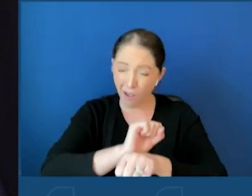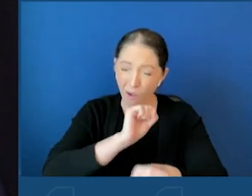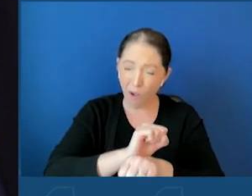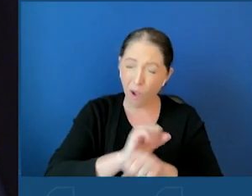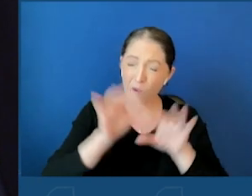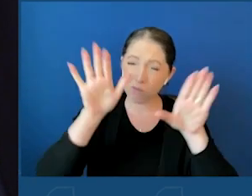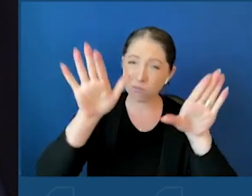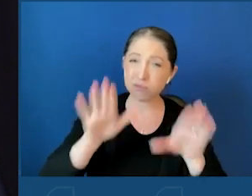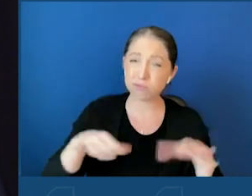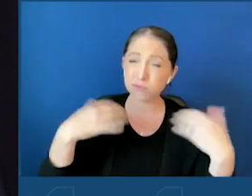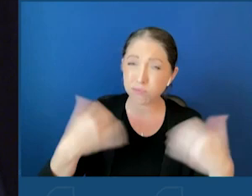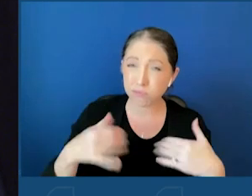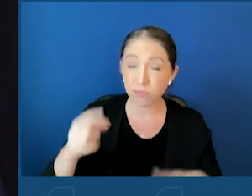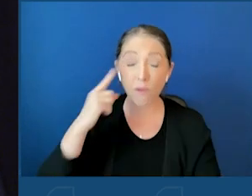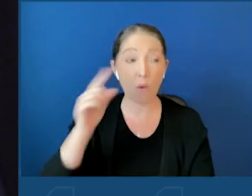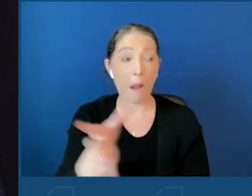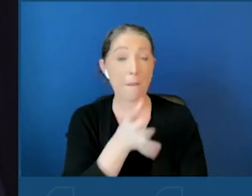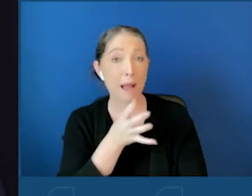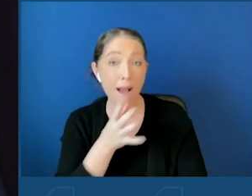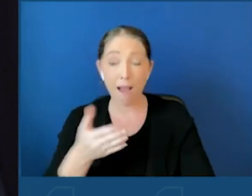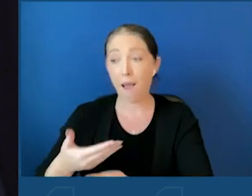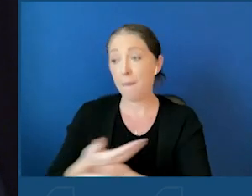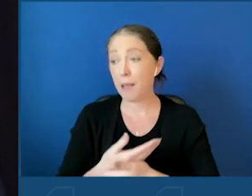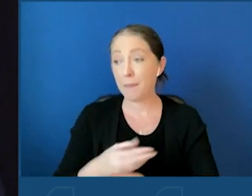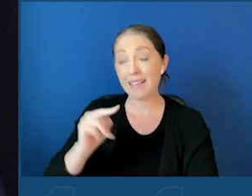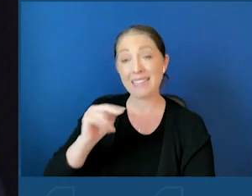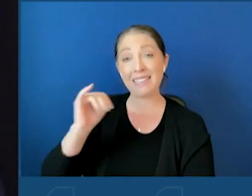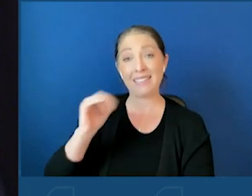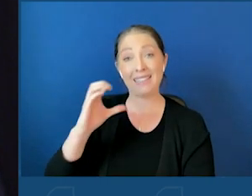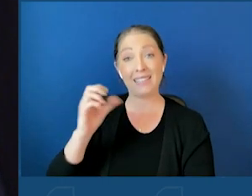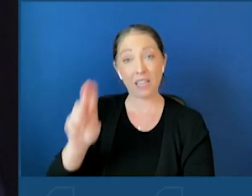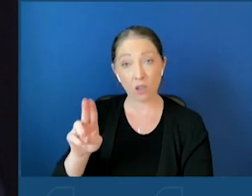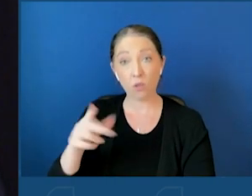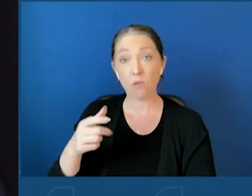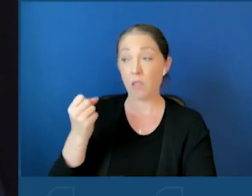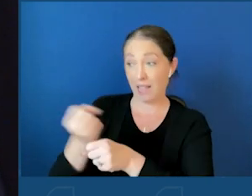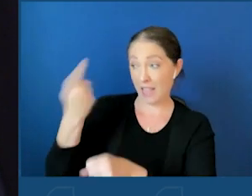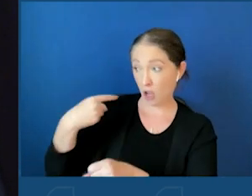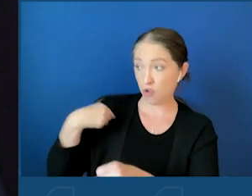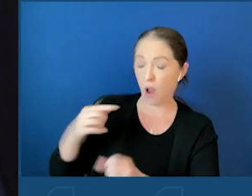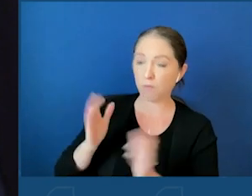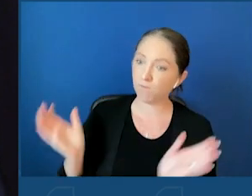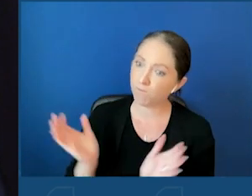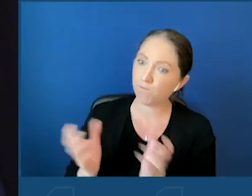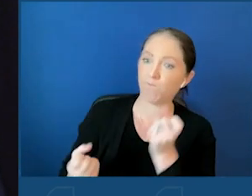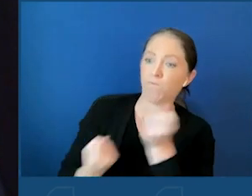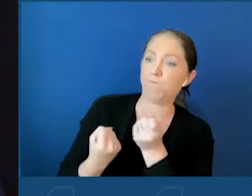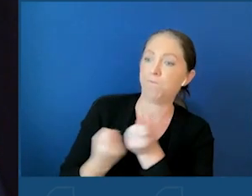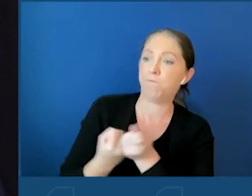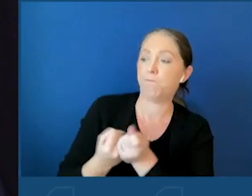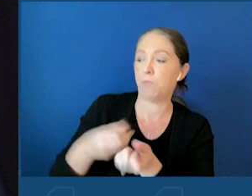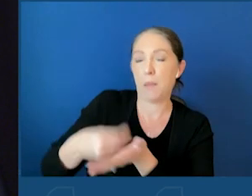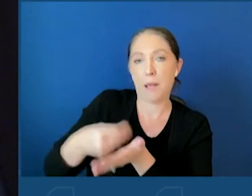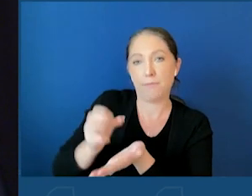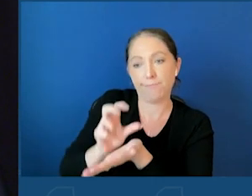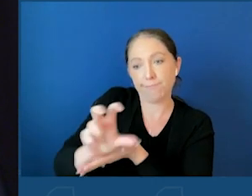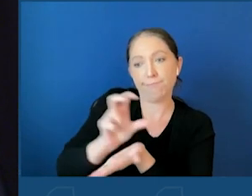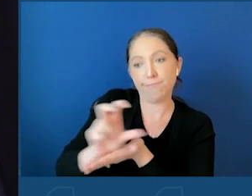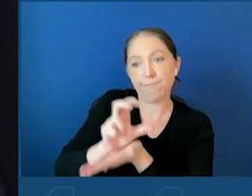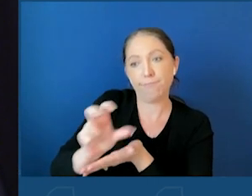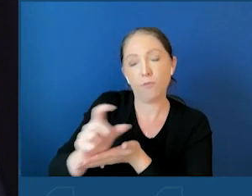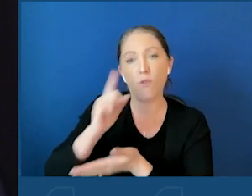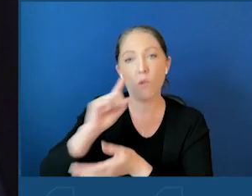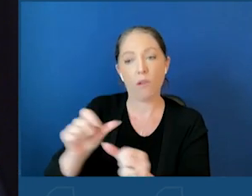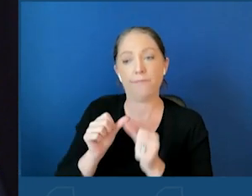the NICUs. Last year, I pushed for record funding to support them to make sure they can continue their urgent work. And it's so